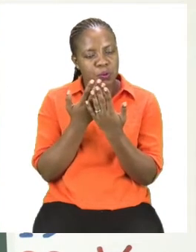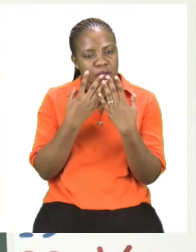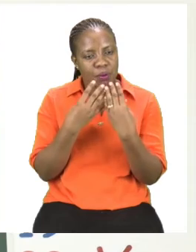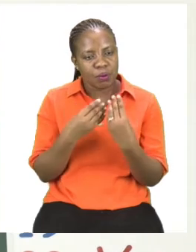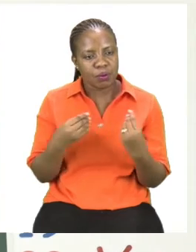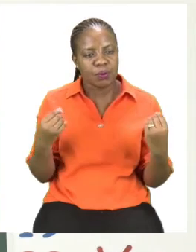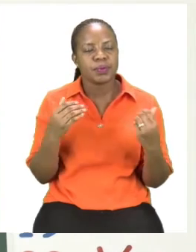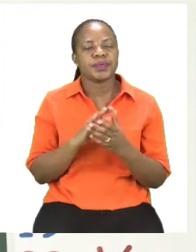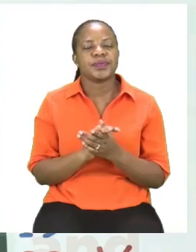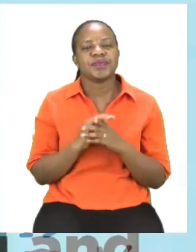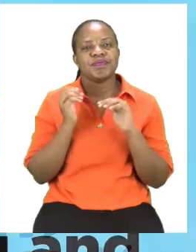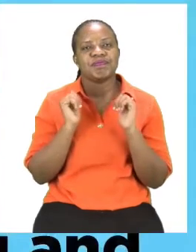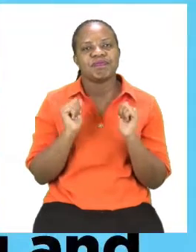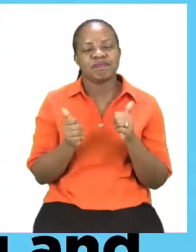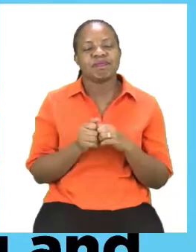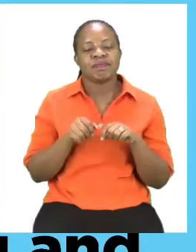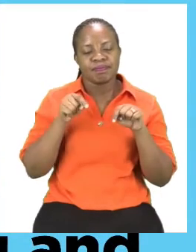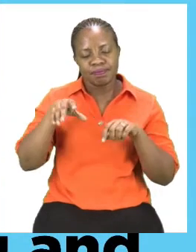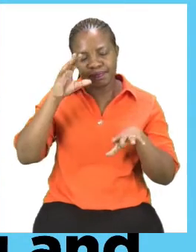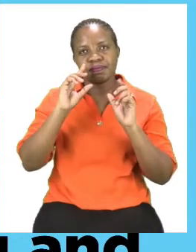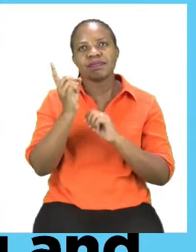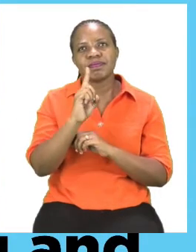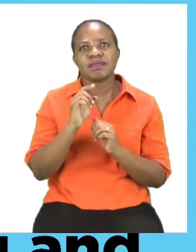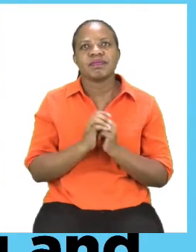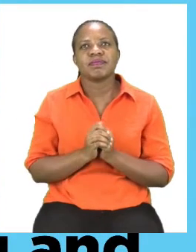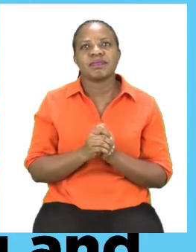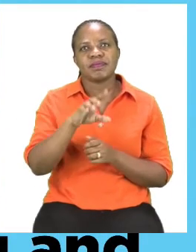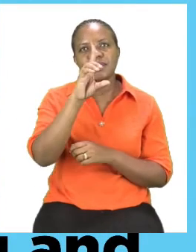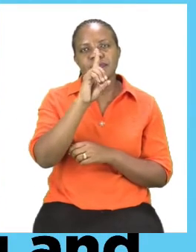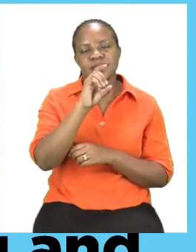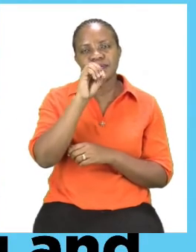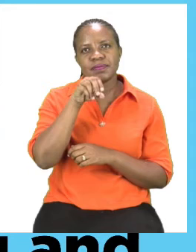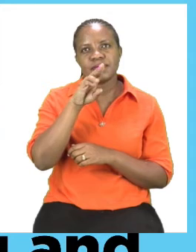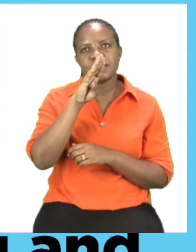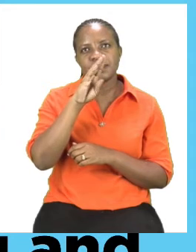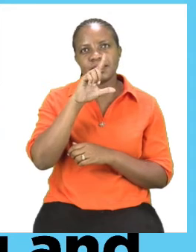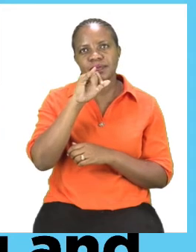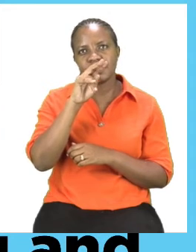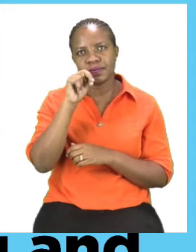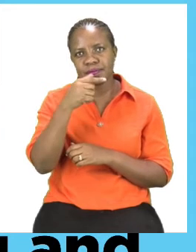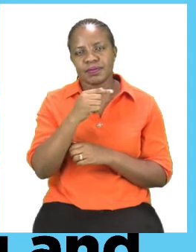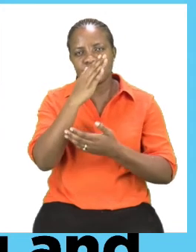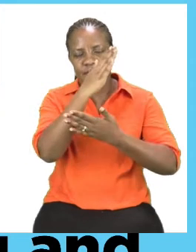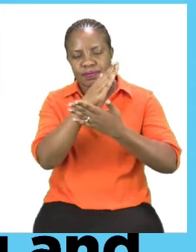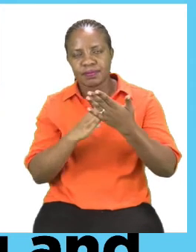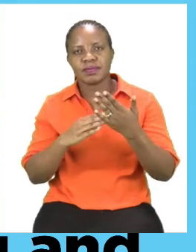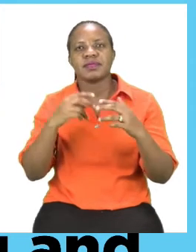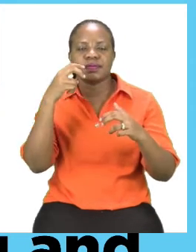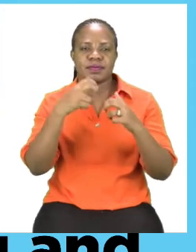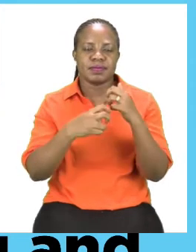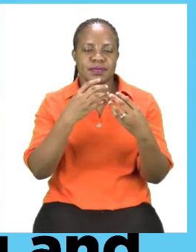done. Our lesson for today is all about doubling, halving,